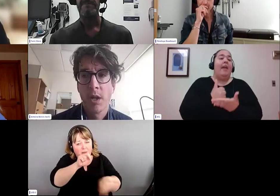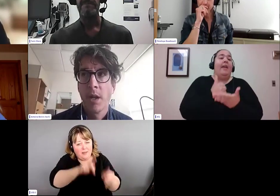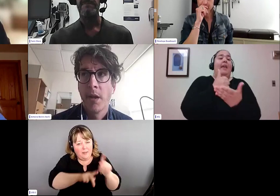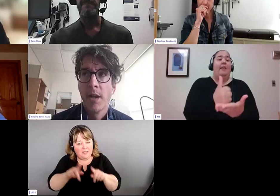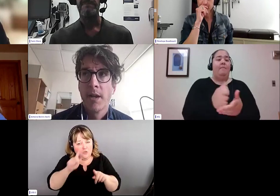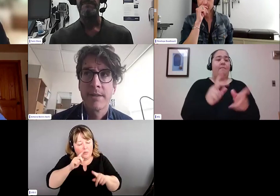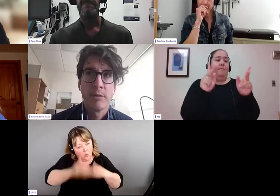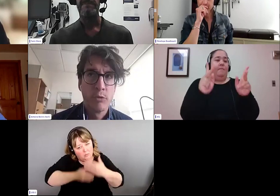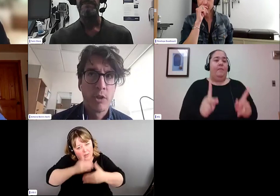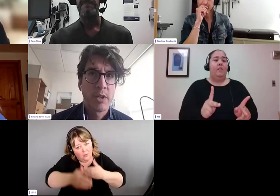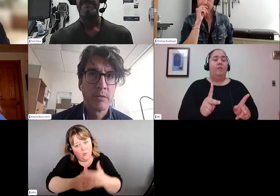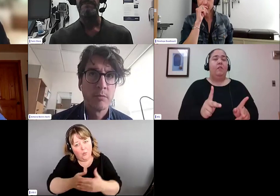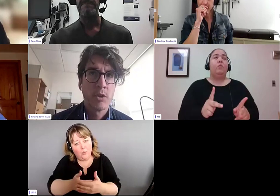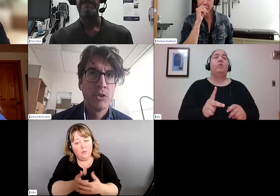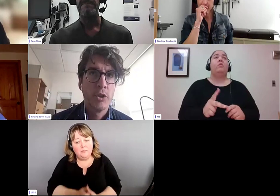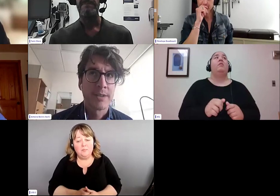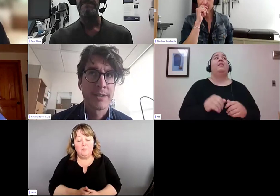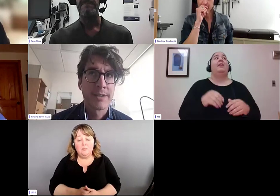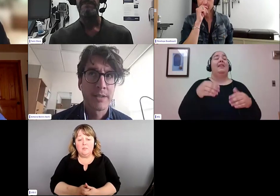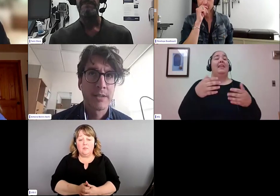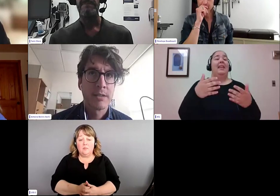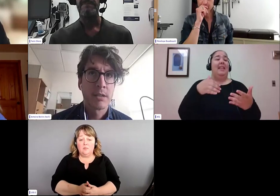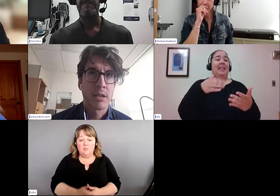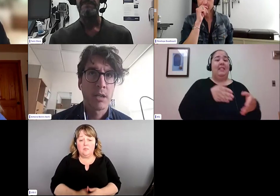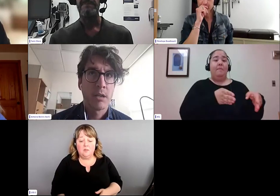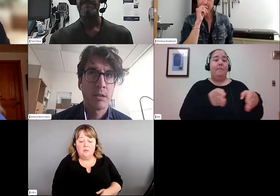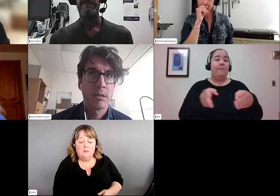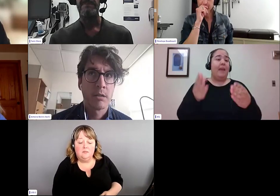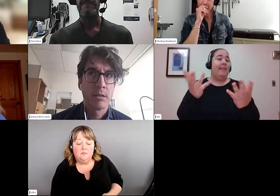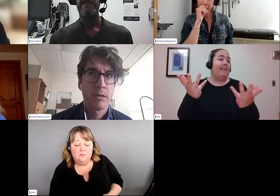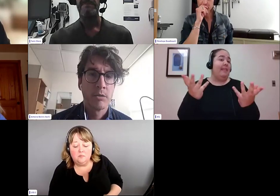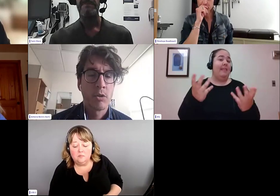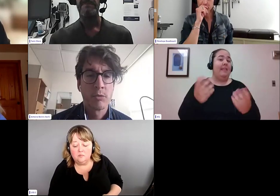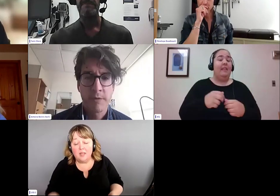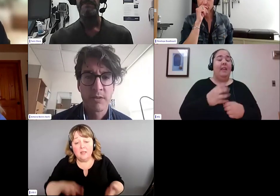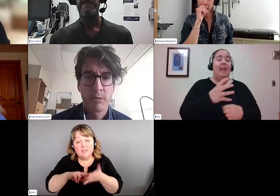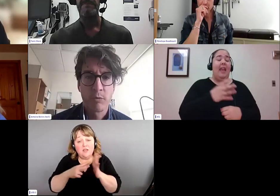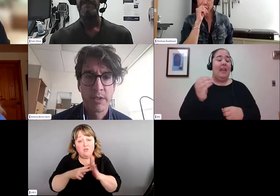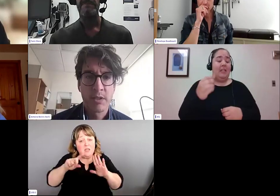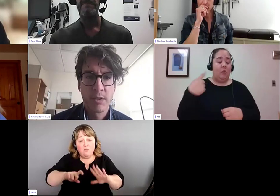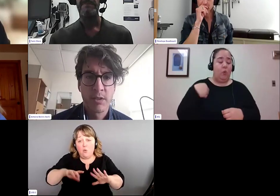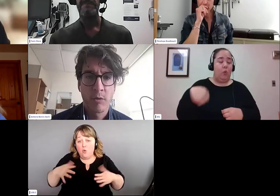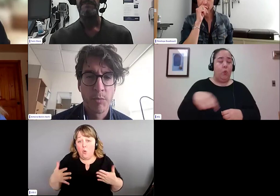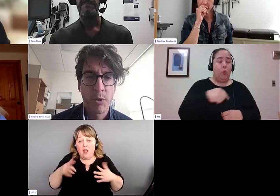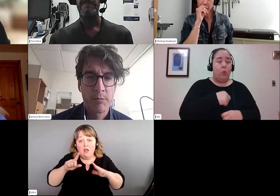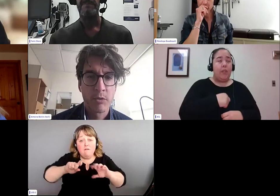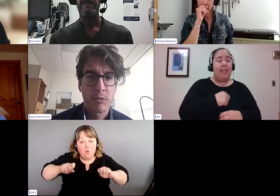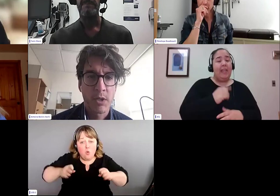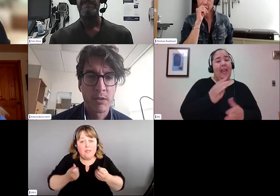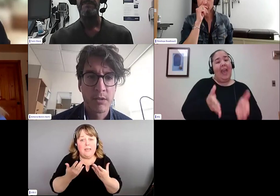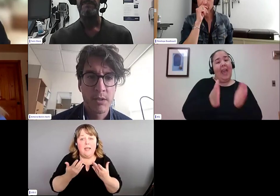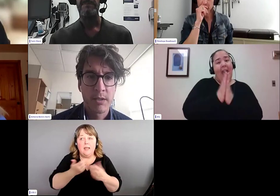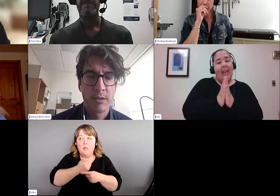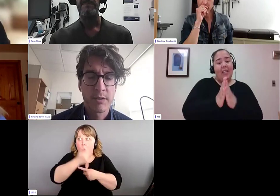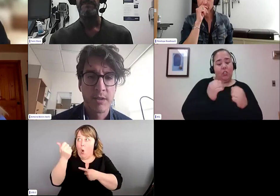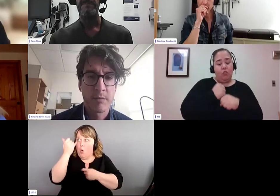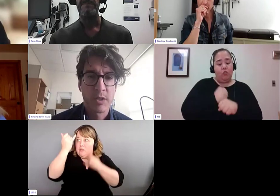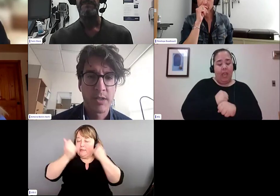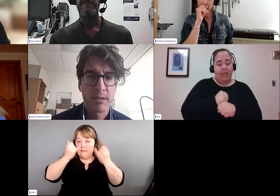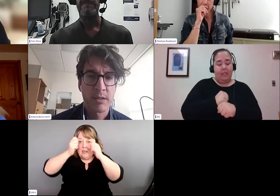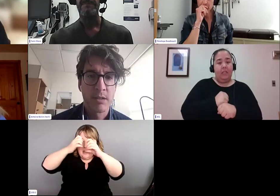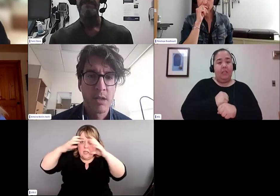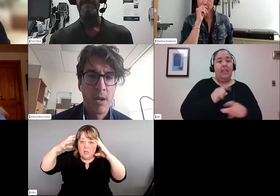individuals in this pathway. And we are asked to create other ways